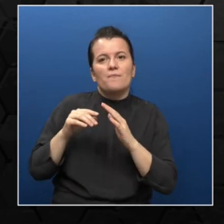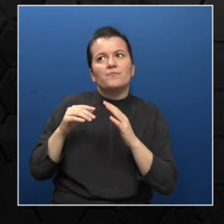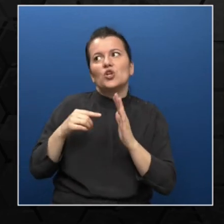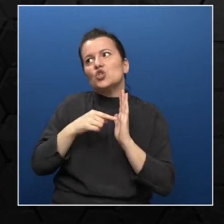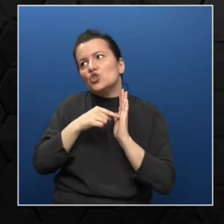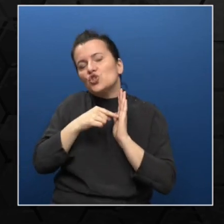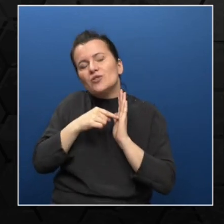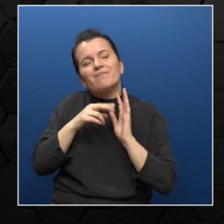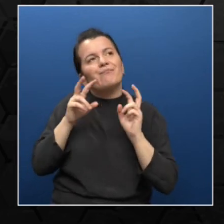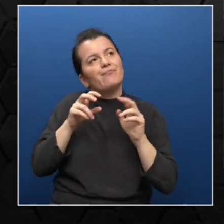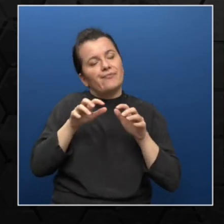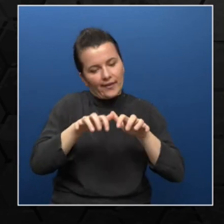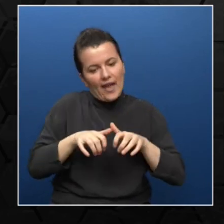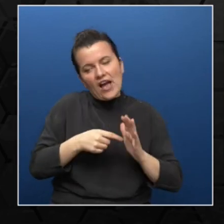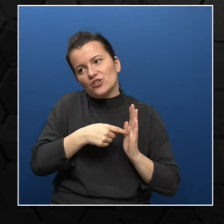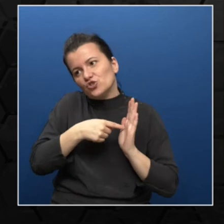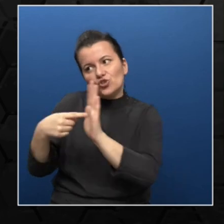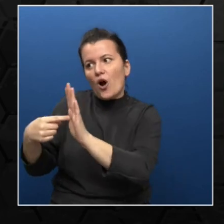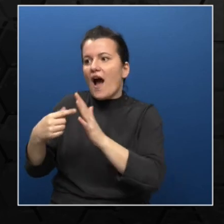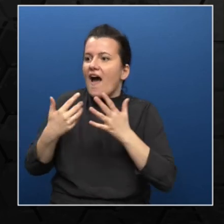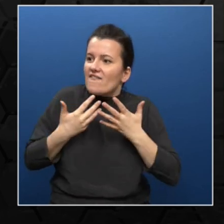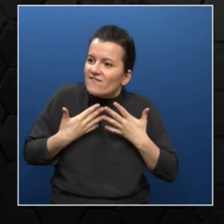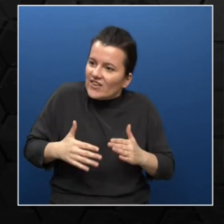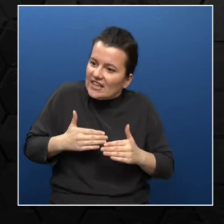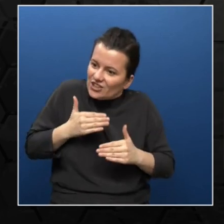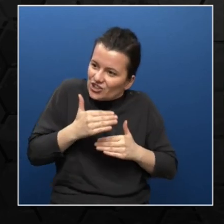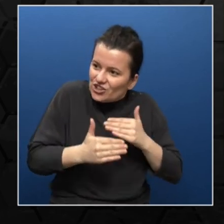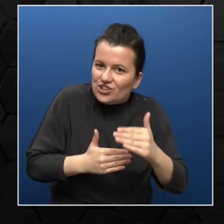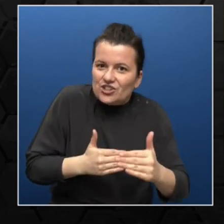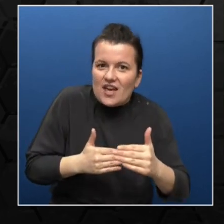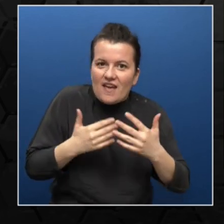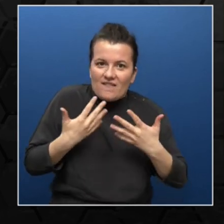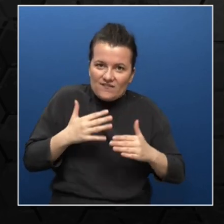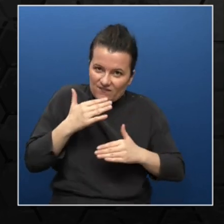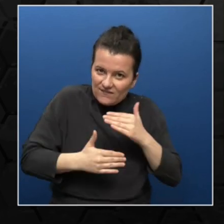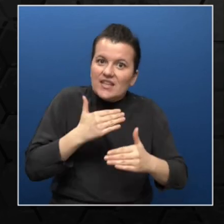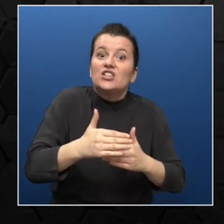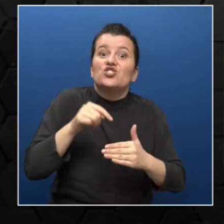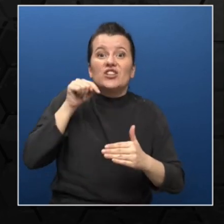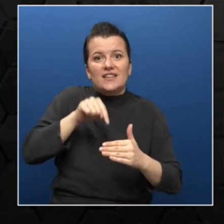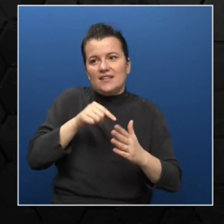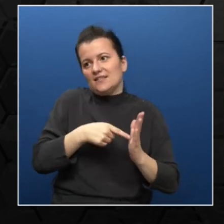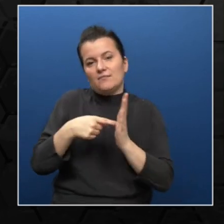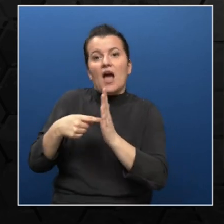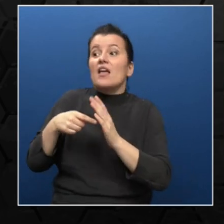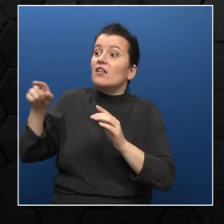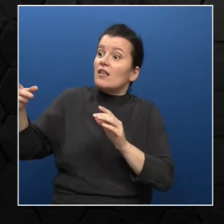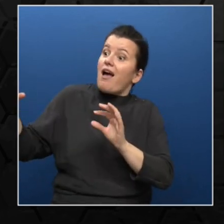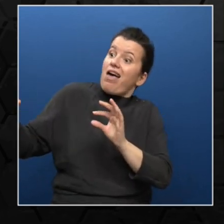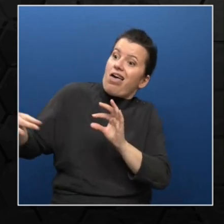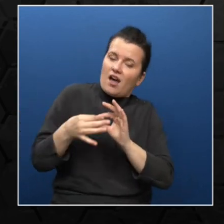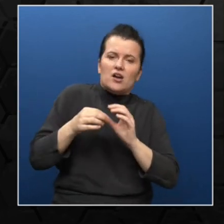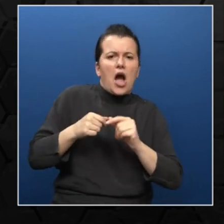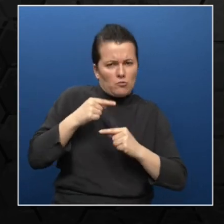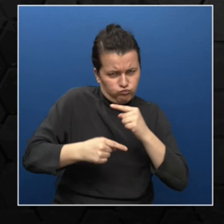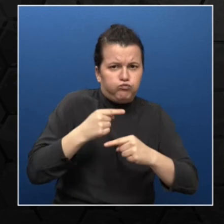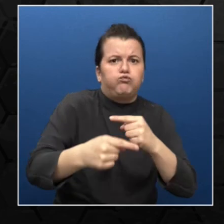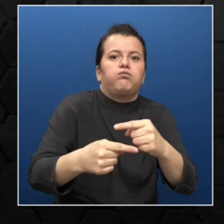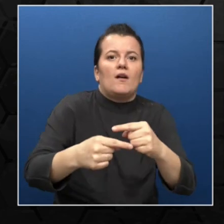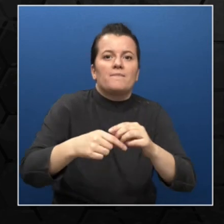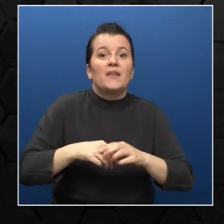got some progress behind you already, and that actually you can make more progress. So I've had students approach